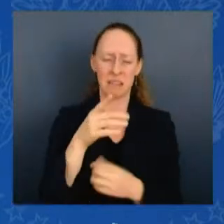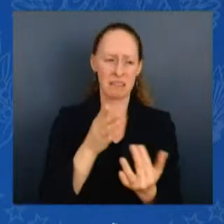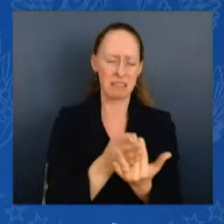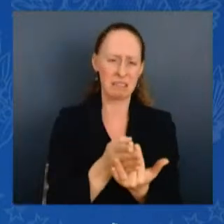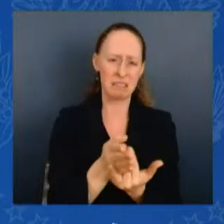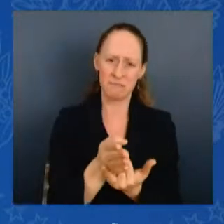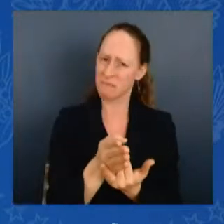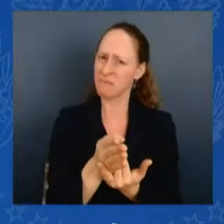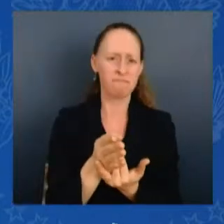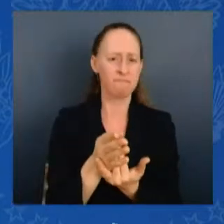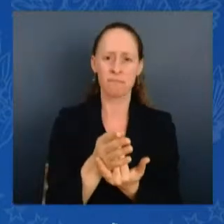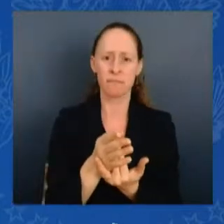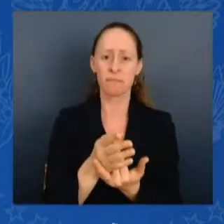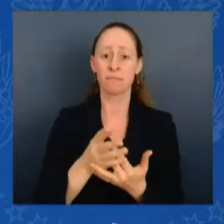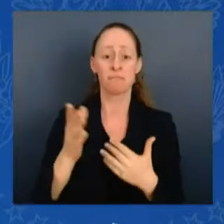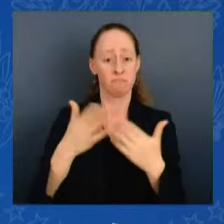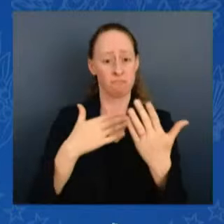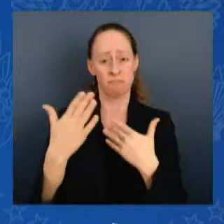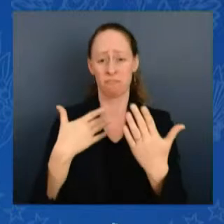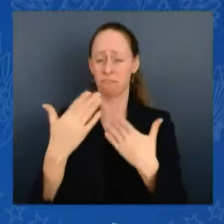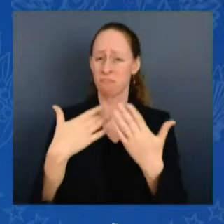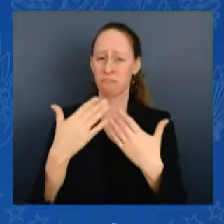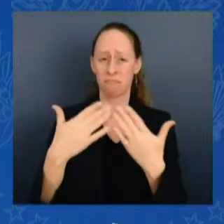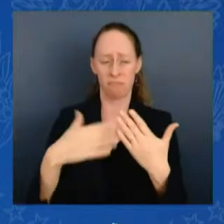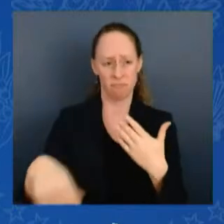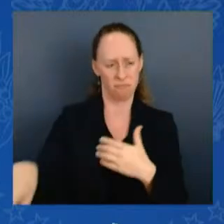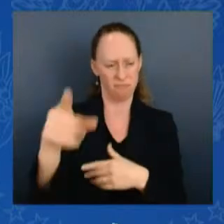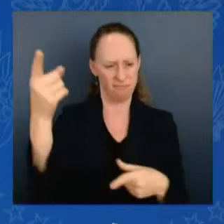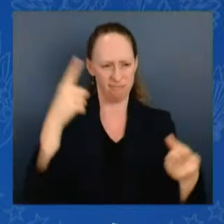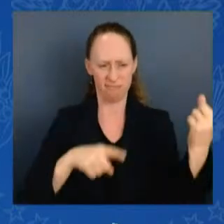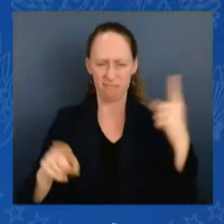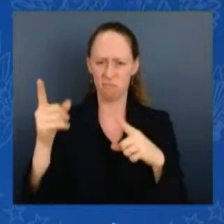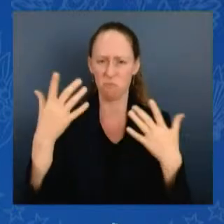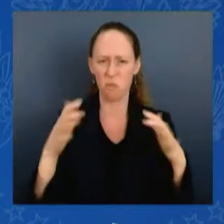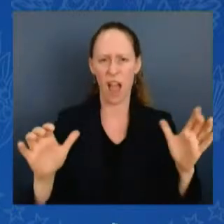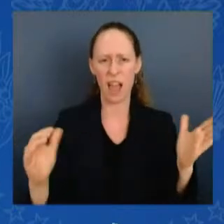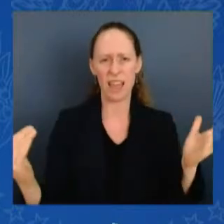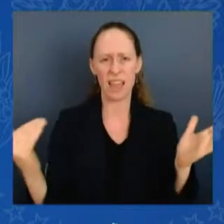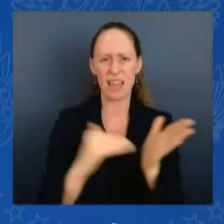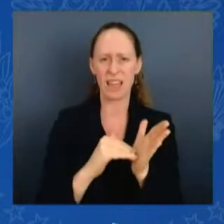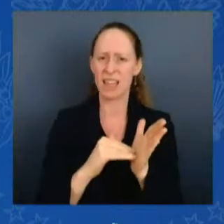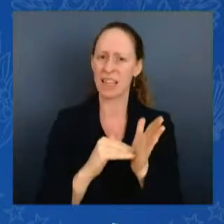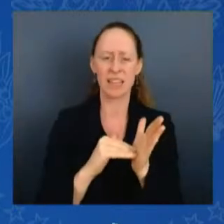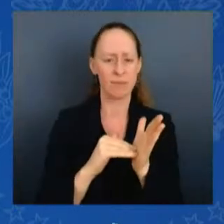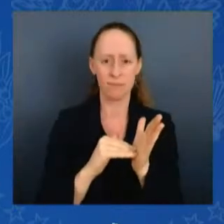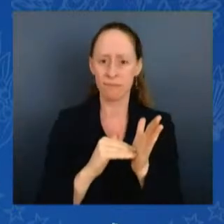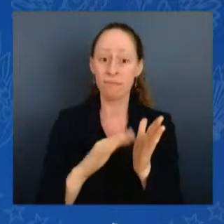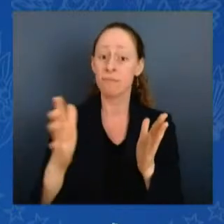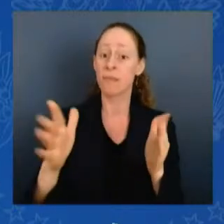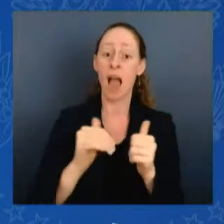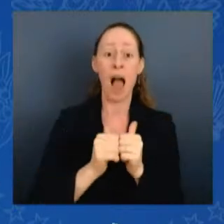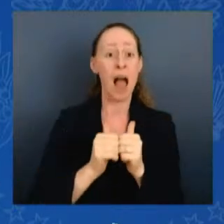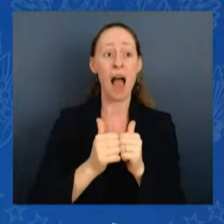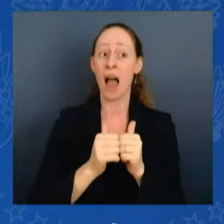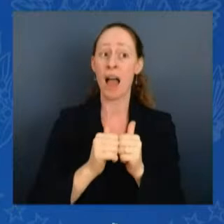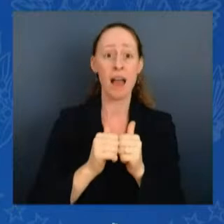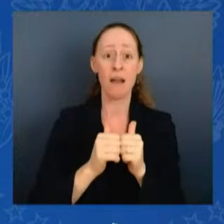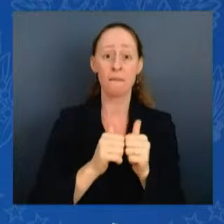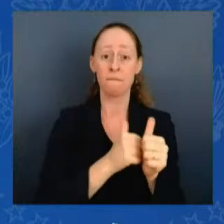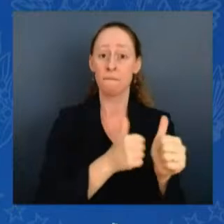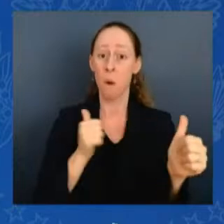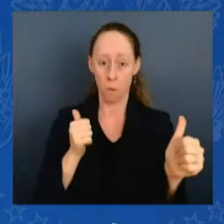happen again. So they founded NATO, with a clear